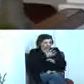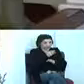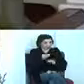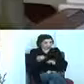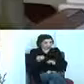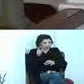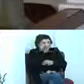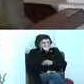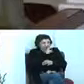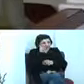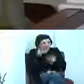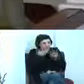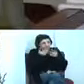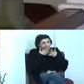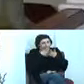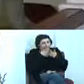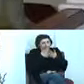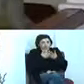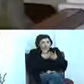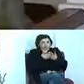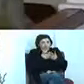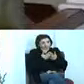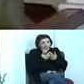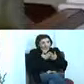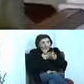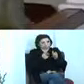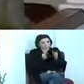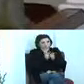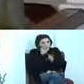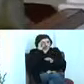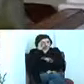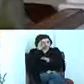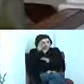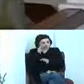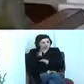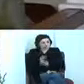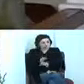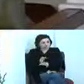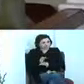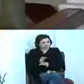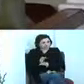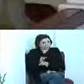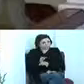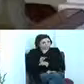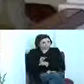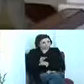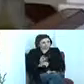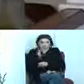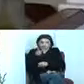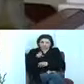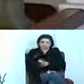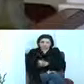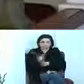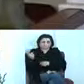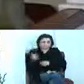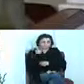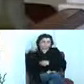to align with our faith. We must always